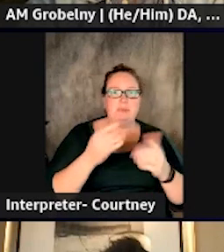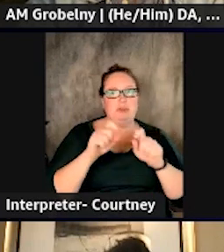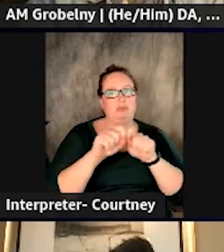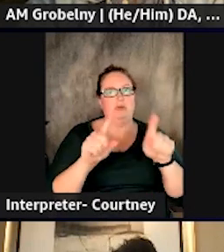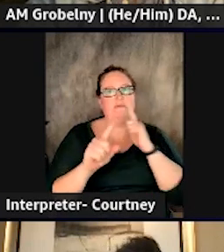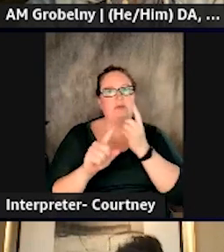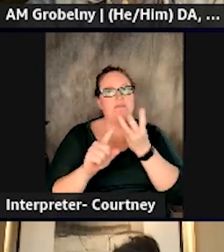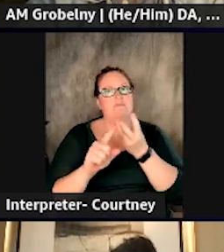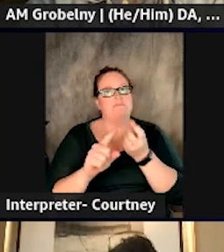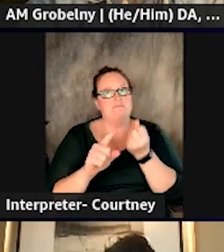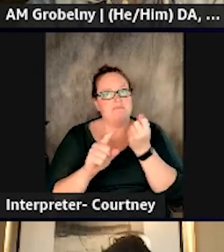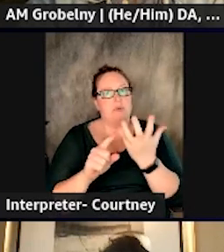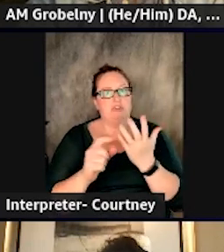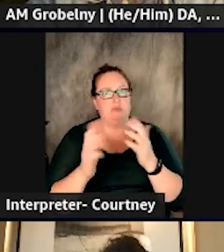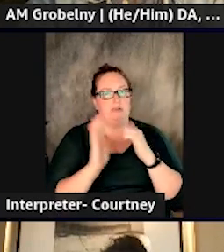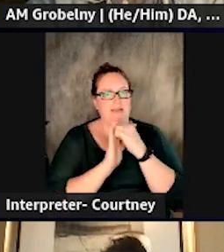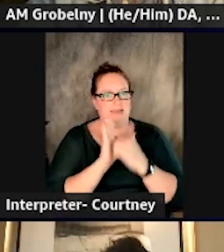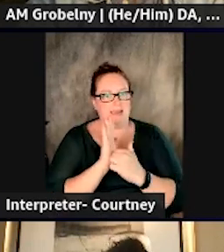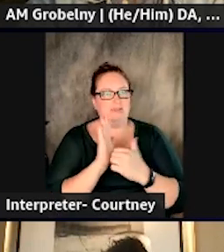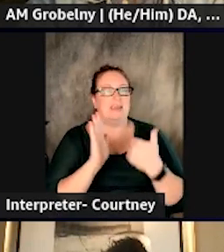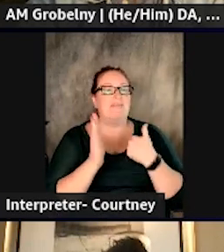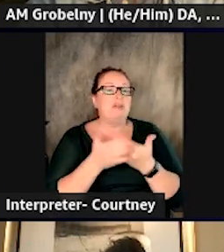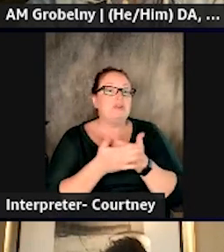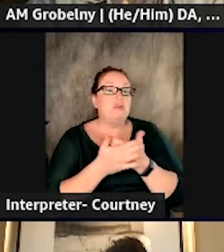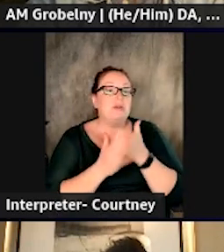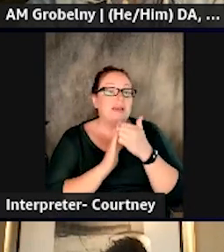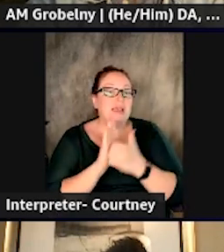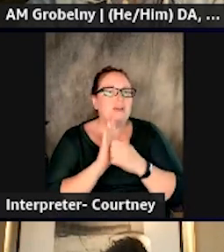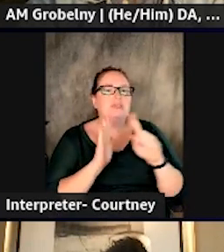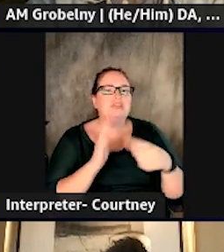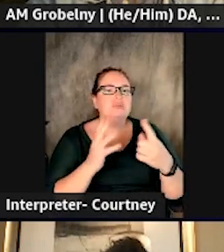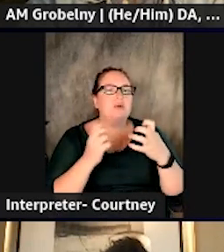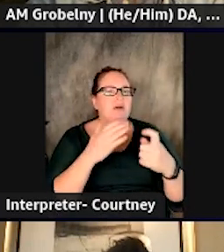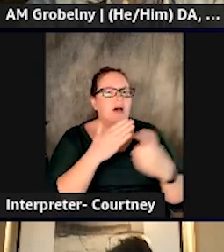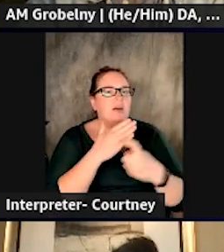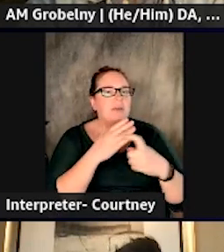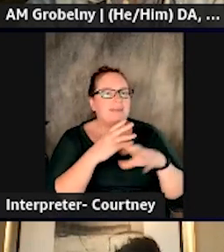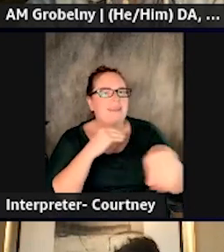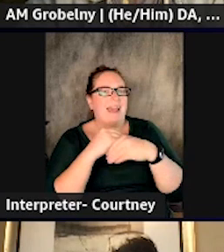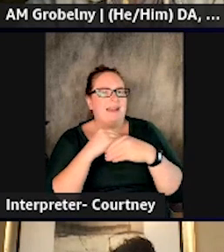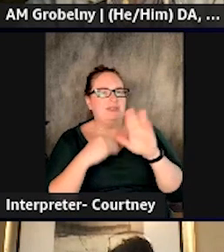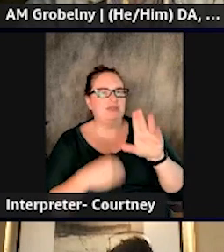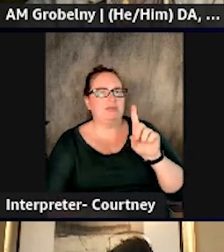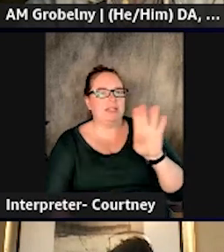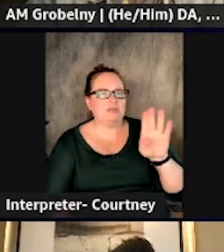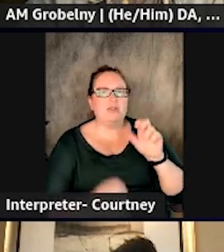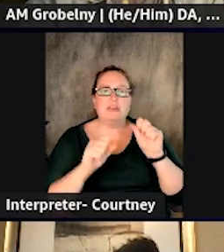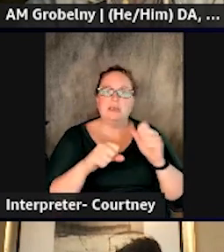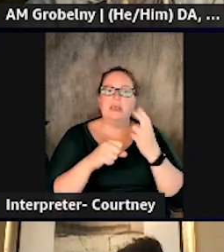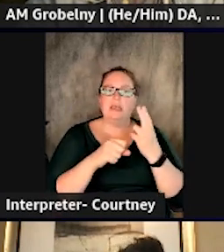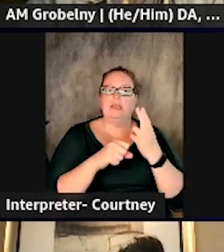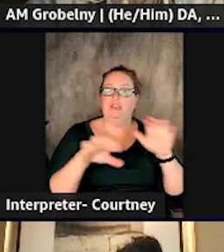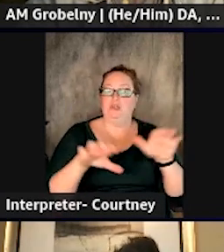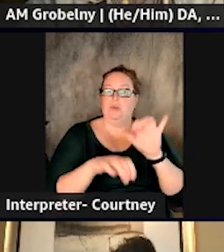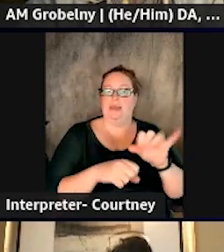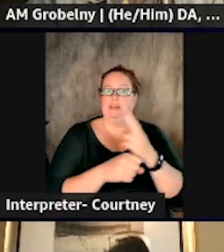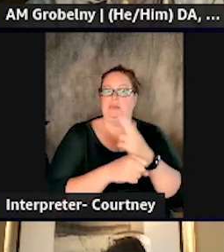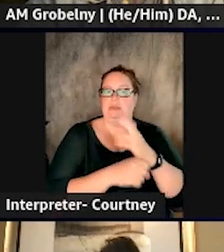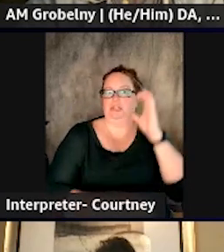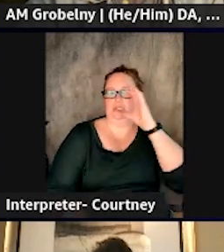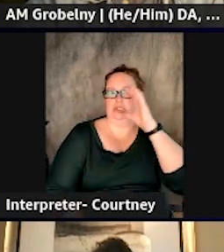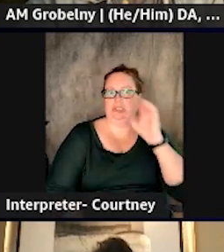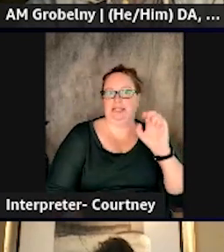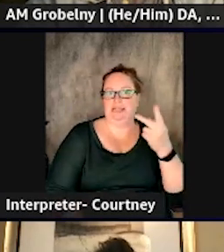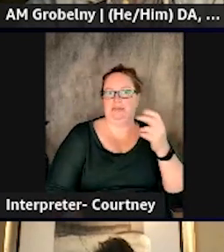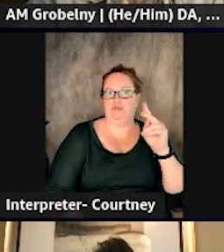accounts and you add a new account and you just want that automatically added into your dashboard, you can do that using a search expression. So I've